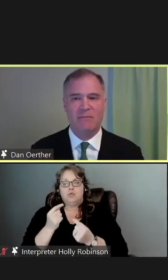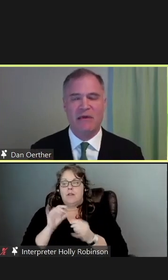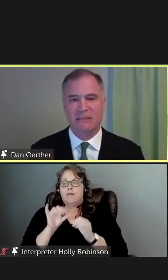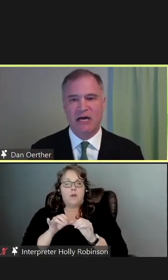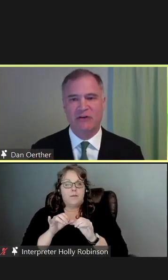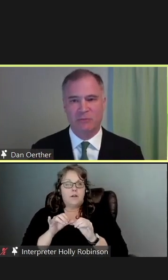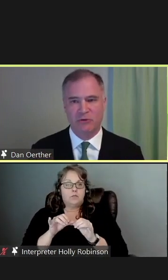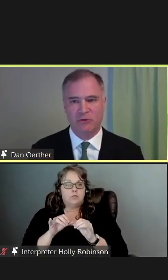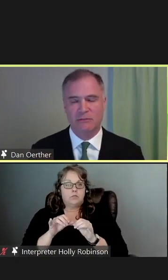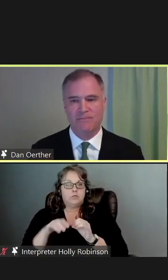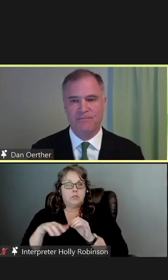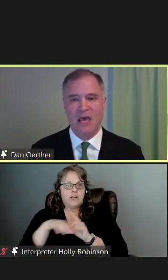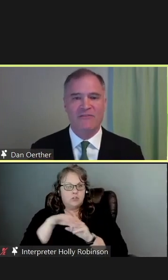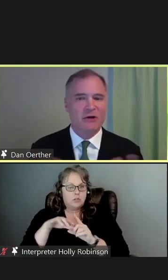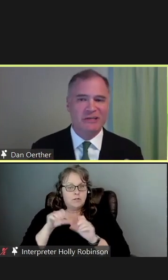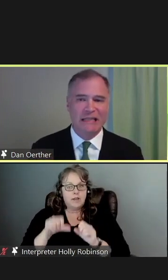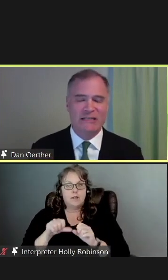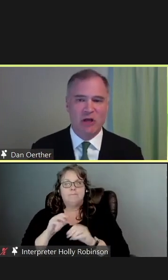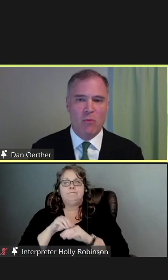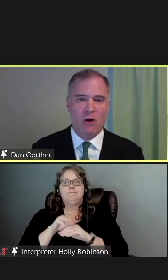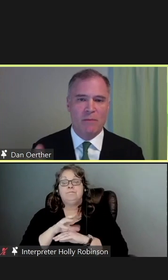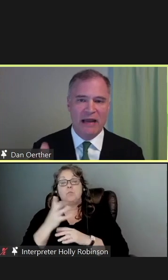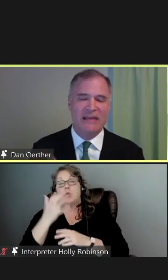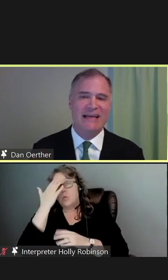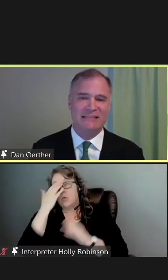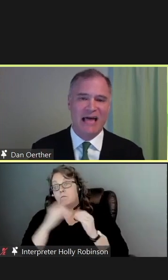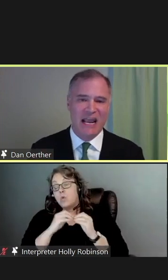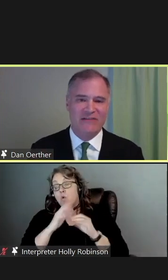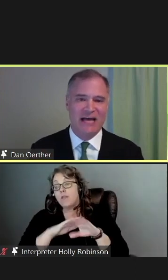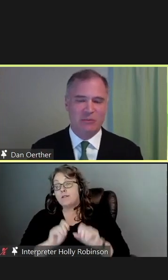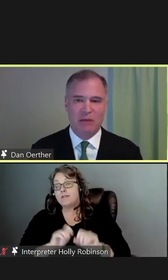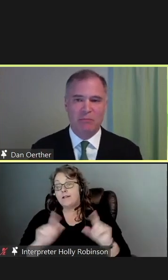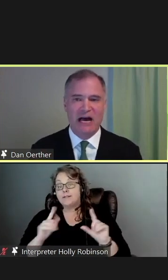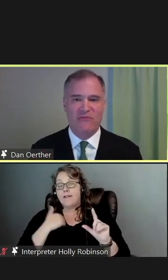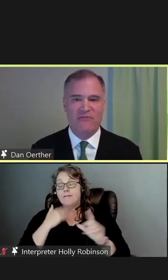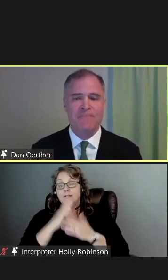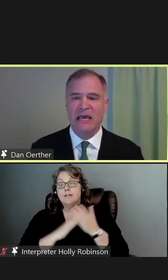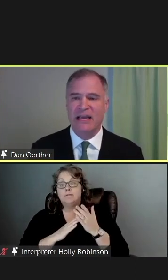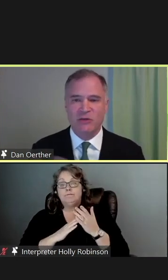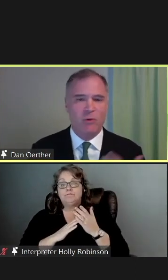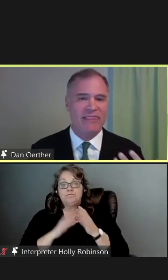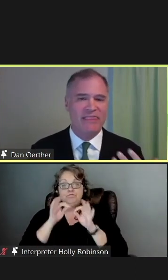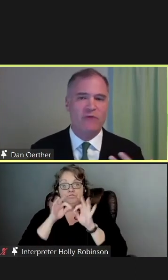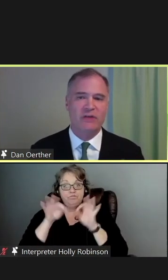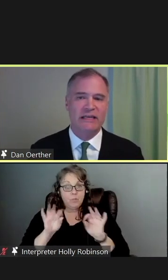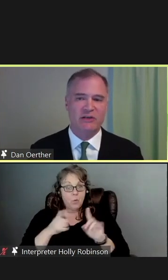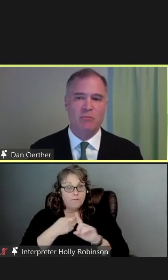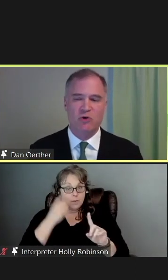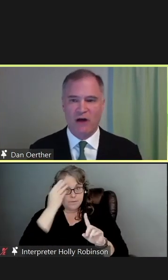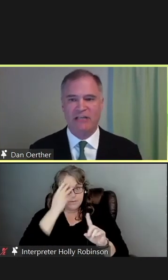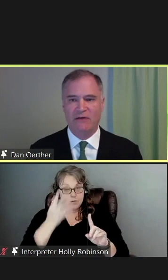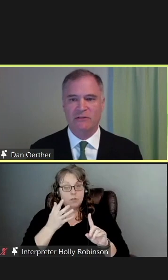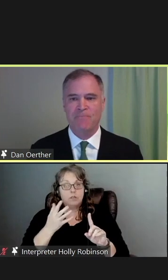can make some contributions. For those of you that'd like to know more about it, on the next slide, I've got some bibliography. And here's where I think we really need to